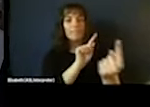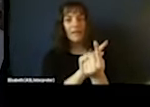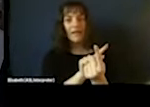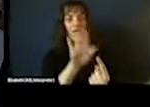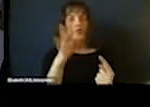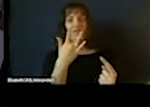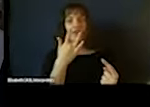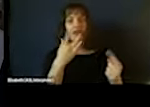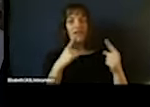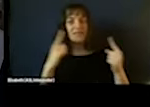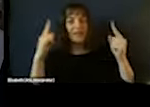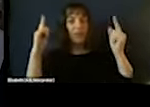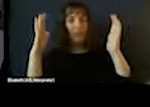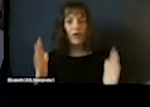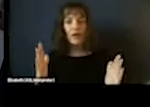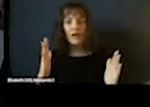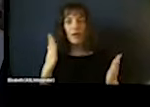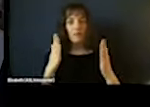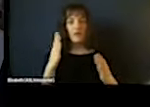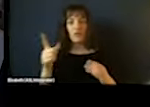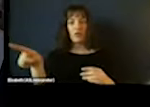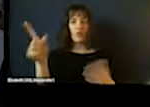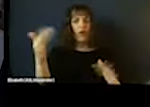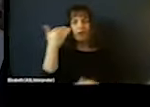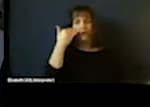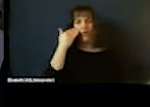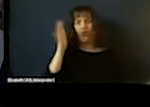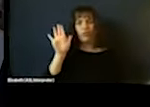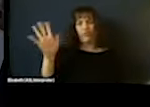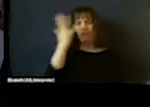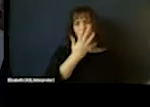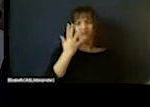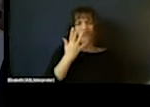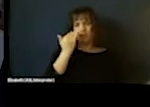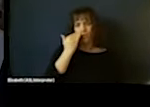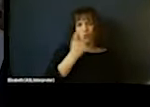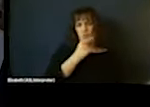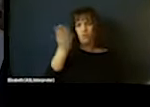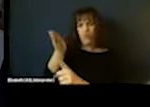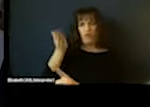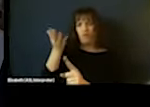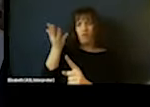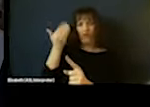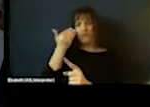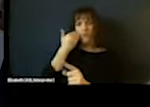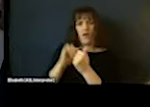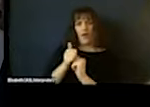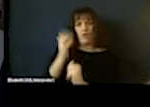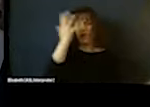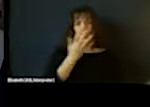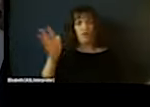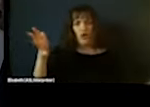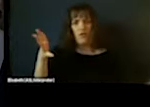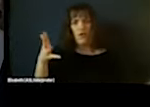celebrity. Even if you know how she looks, how he looks, how this person looks, if you see in